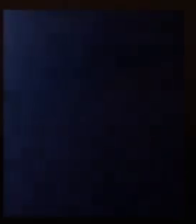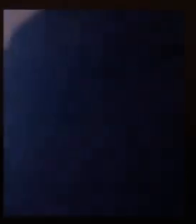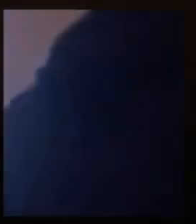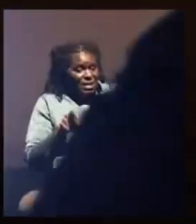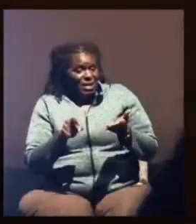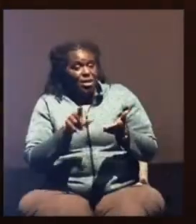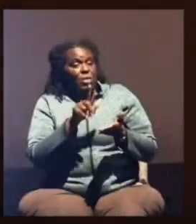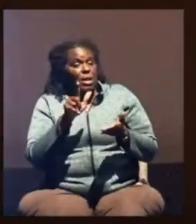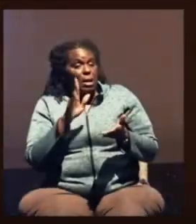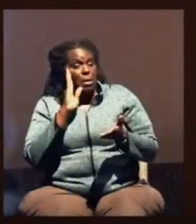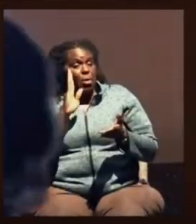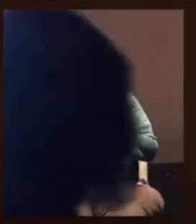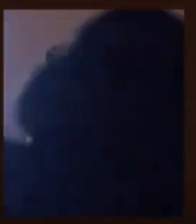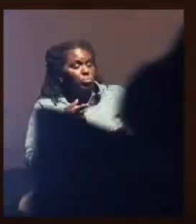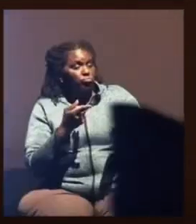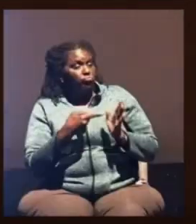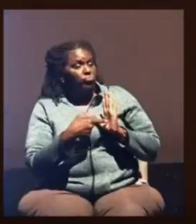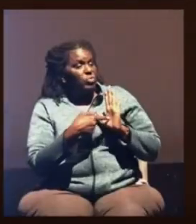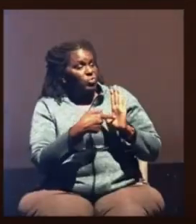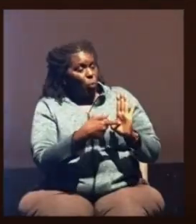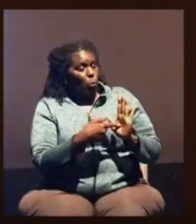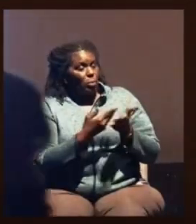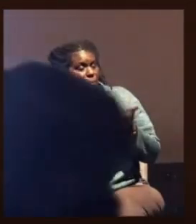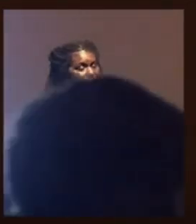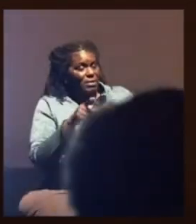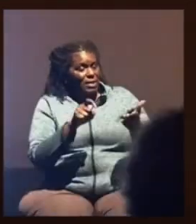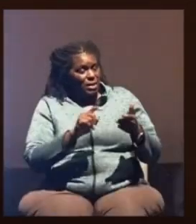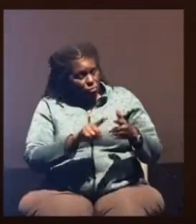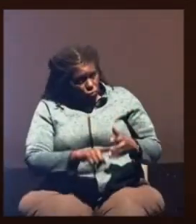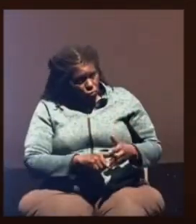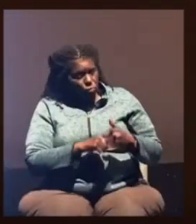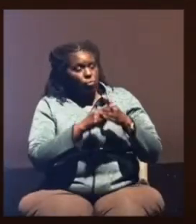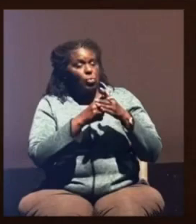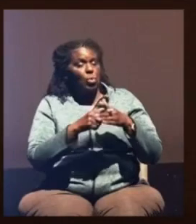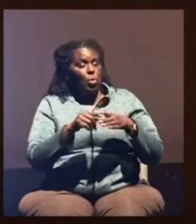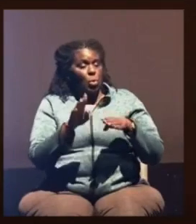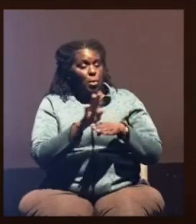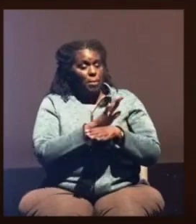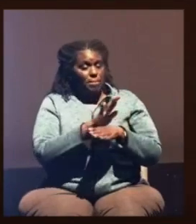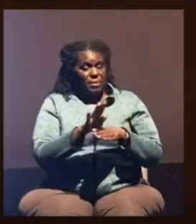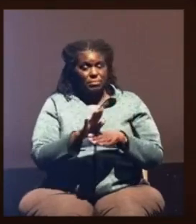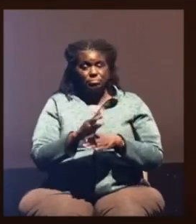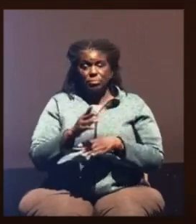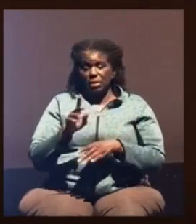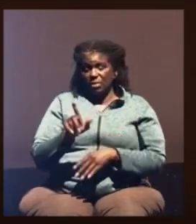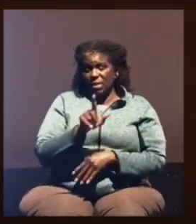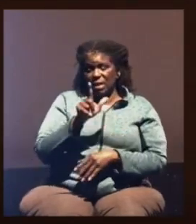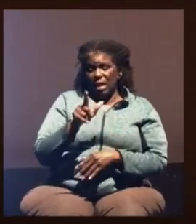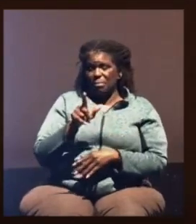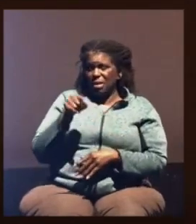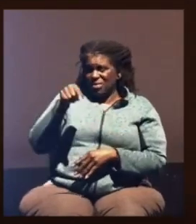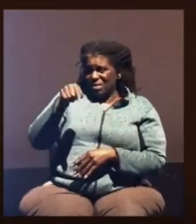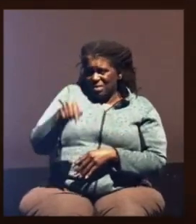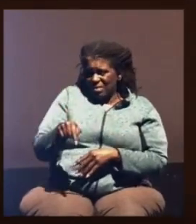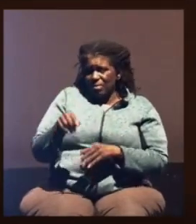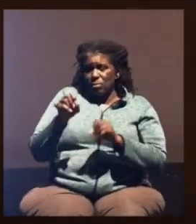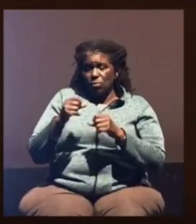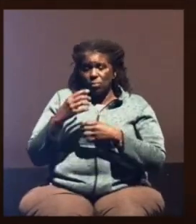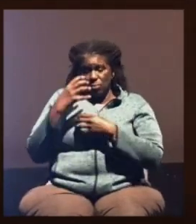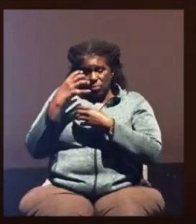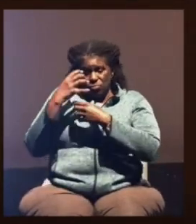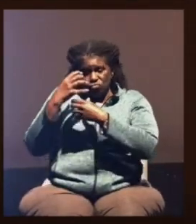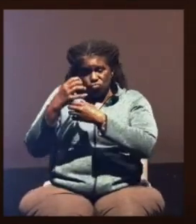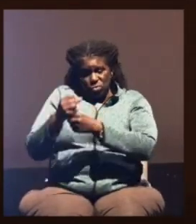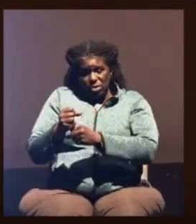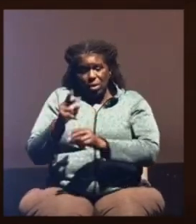The library is a place of trust. This is the one that really touches my heart the most. I've seen in countless libraries people going in to ask